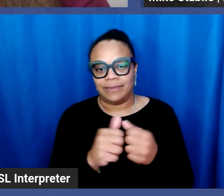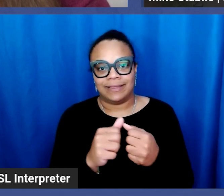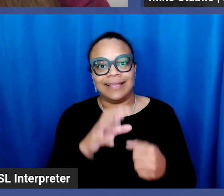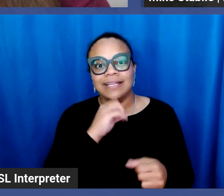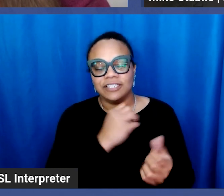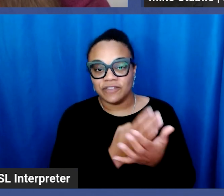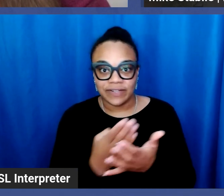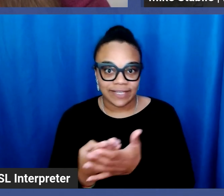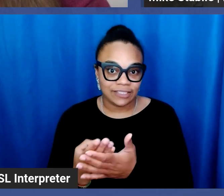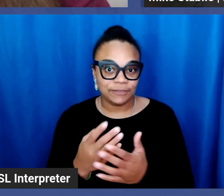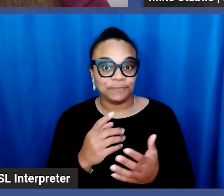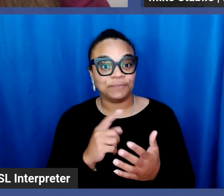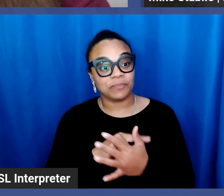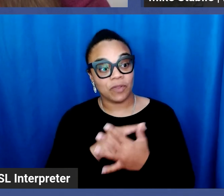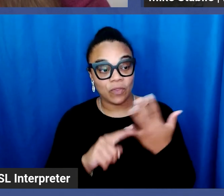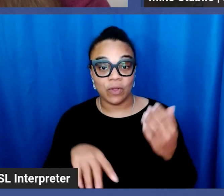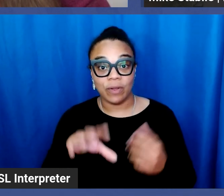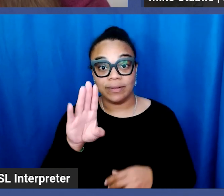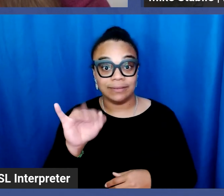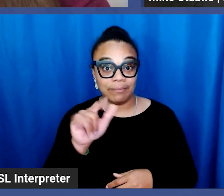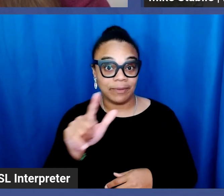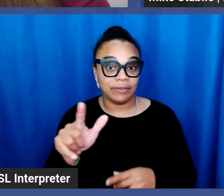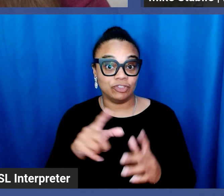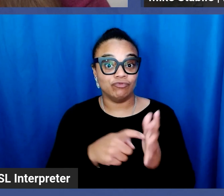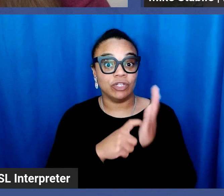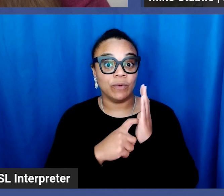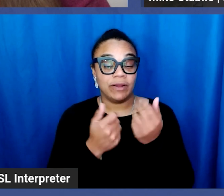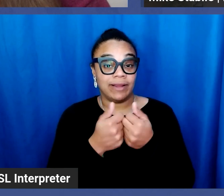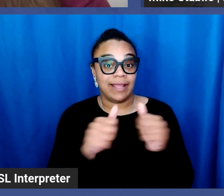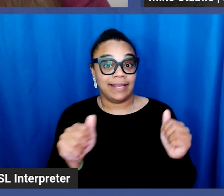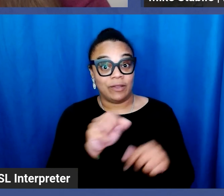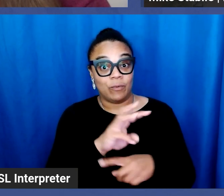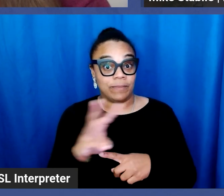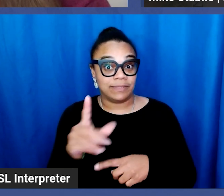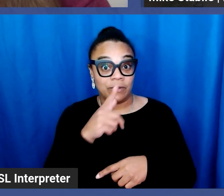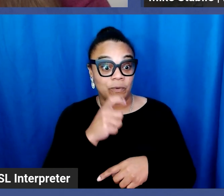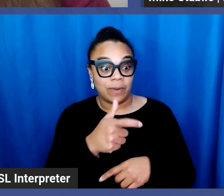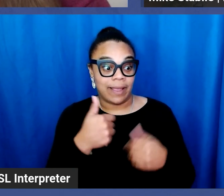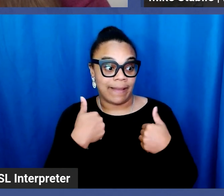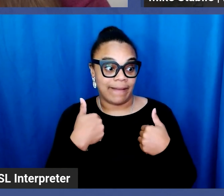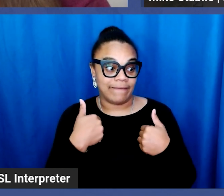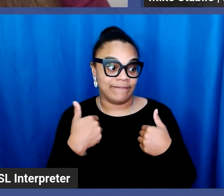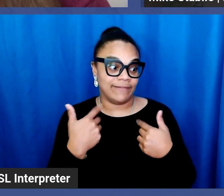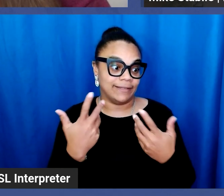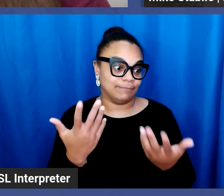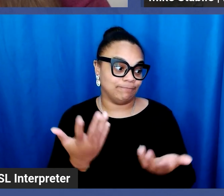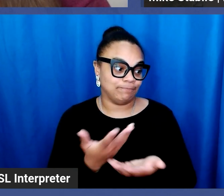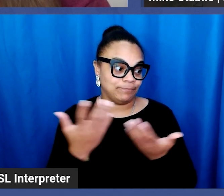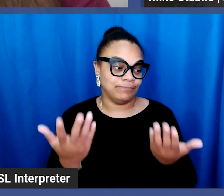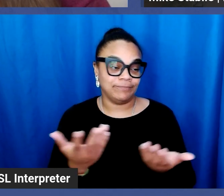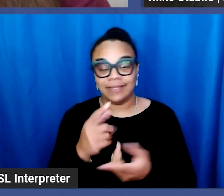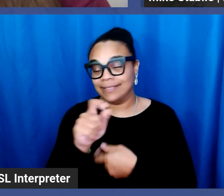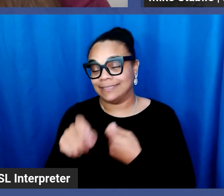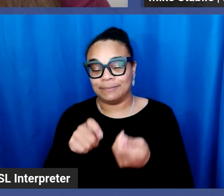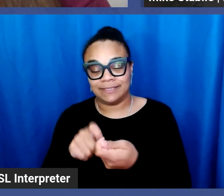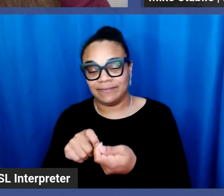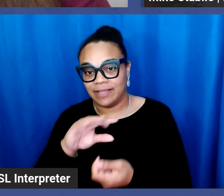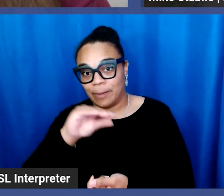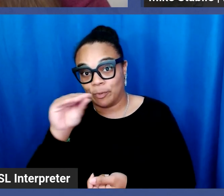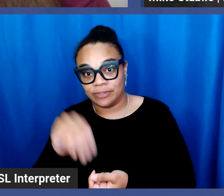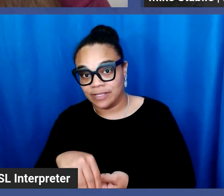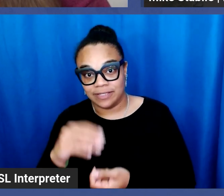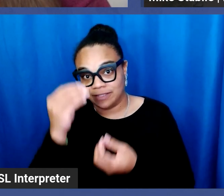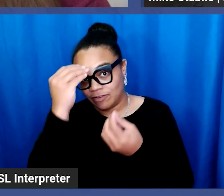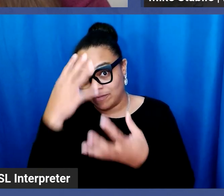bills required that any site that had what was deemed, a certain percentage of material harmful to minors,